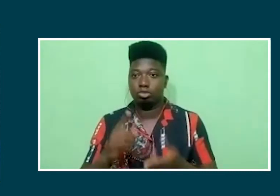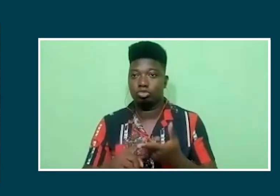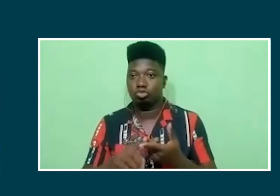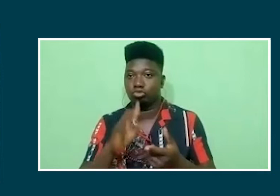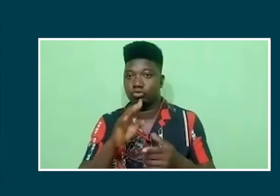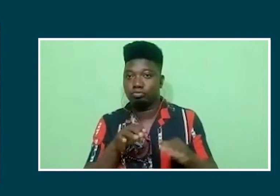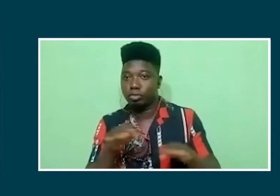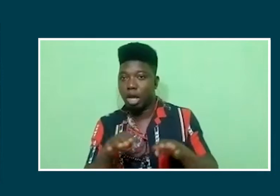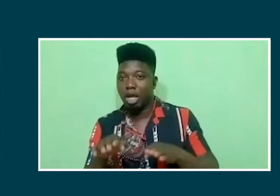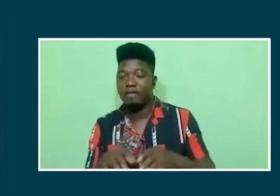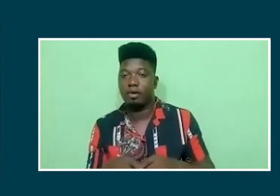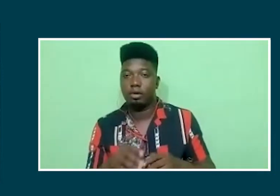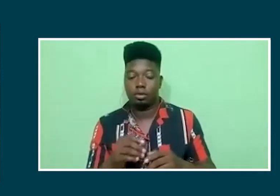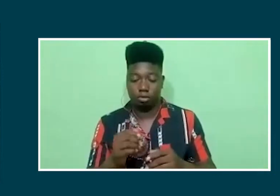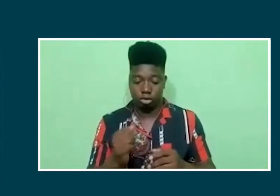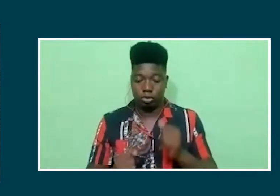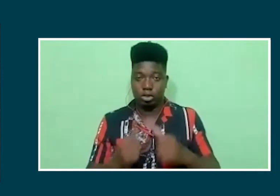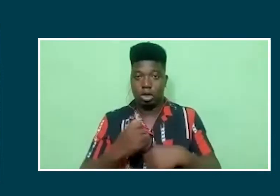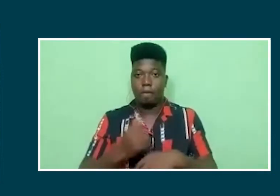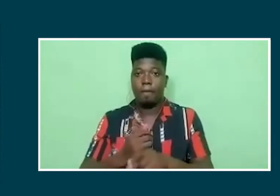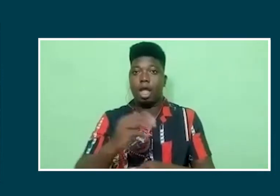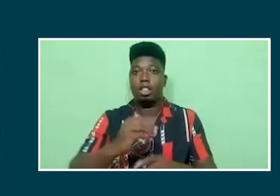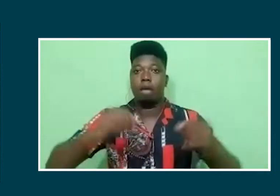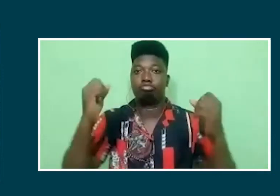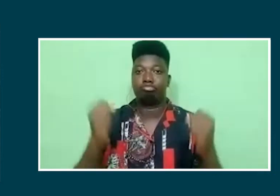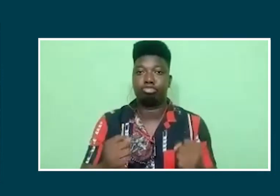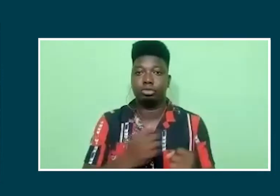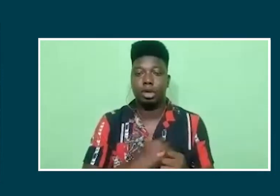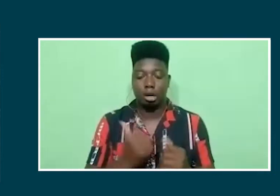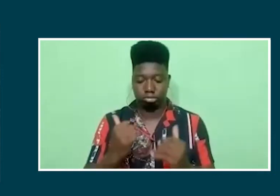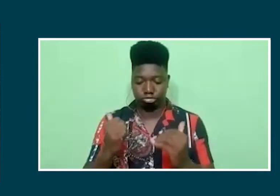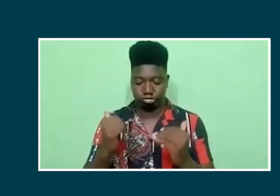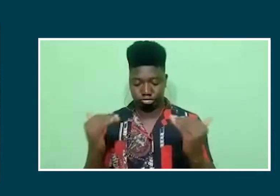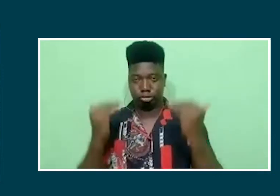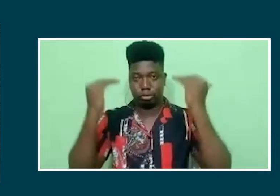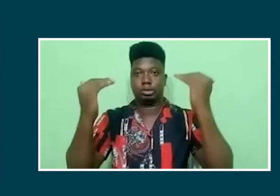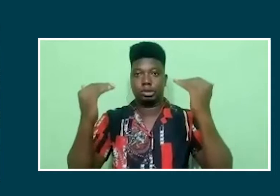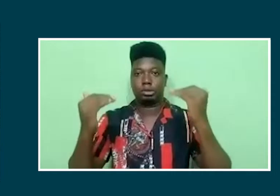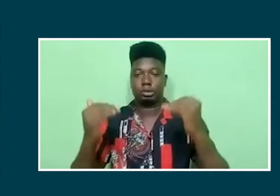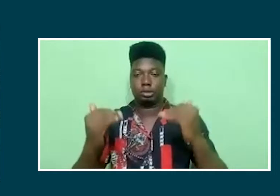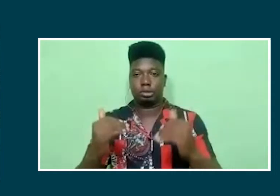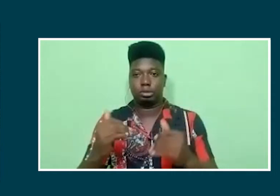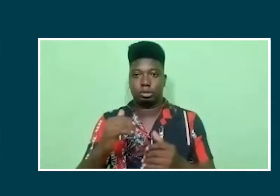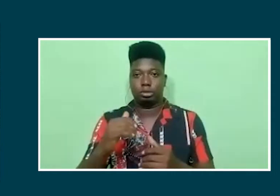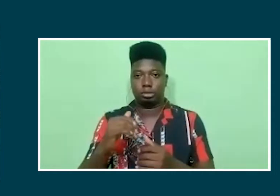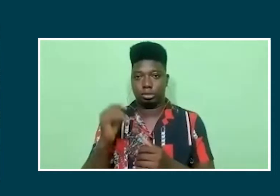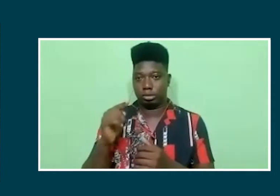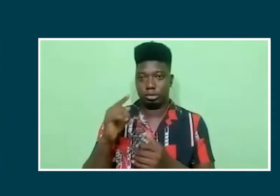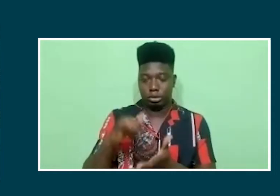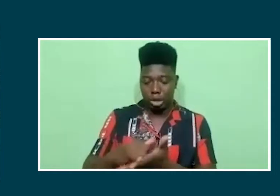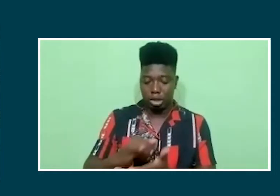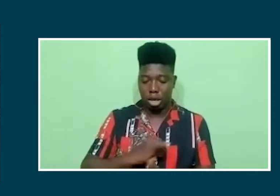to make them strong, which is going to make them stand out. So basically, that's how I would define it. Thank